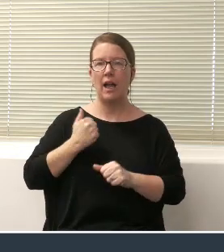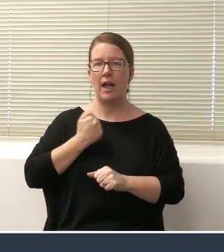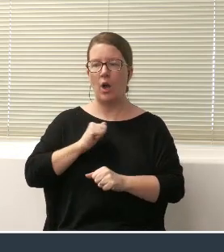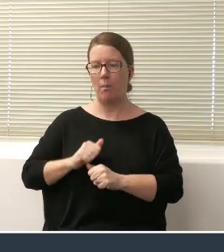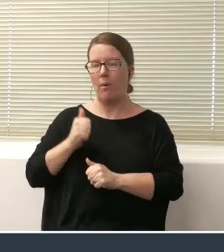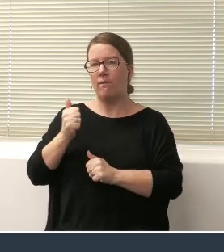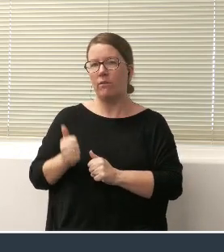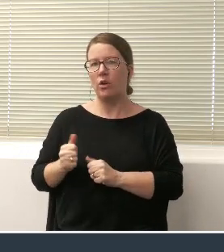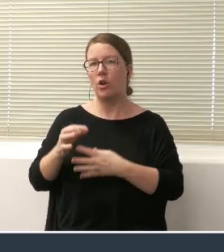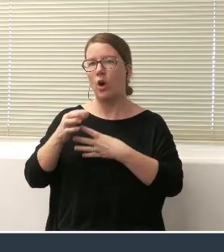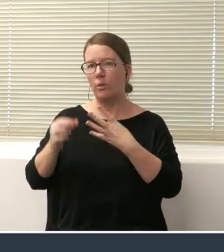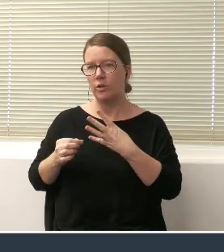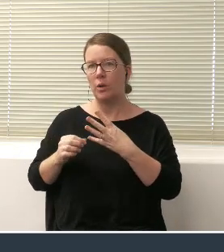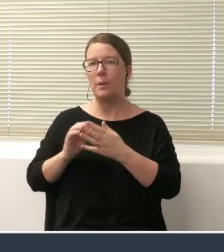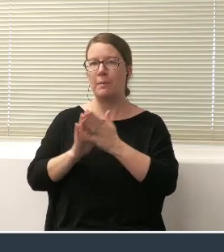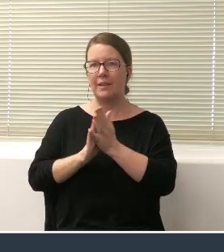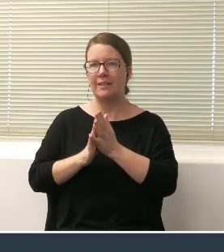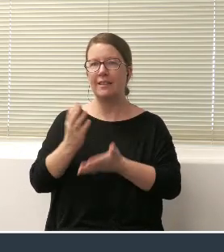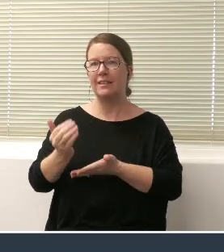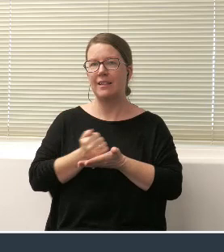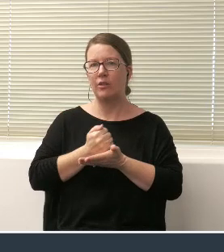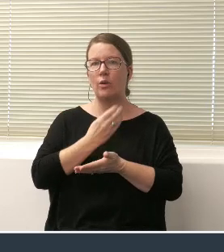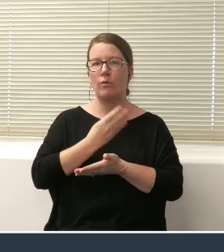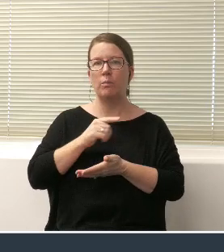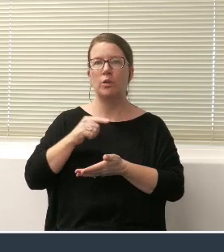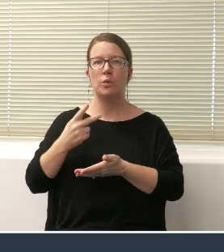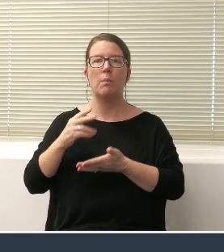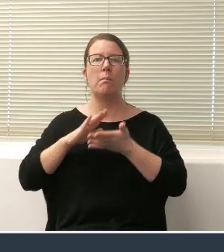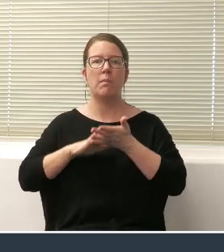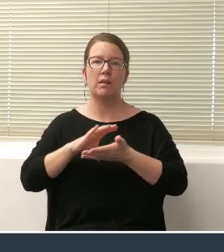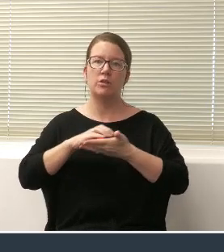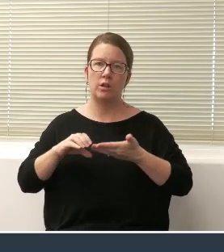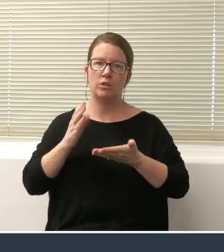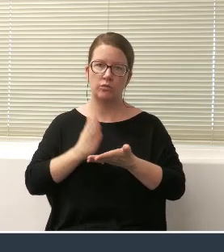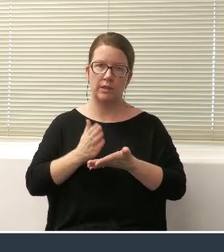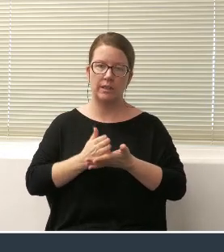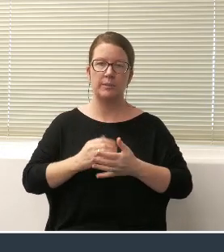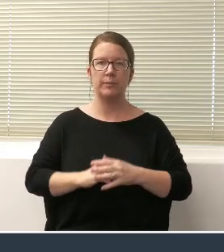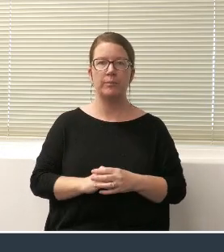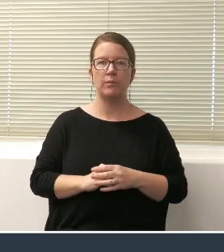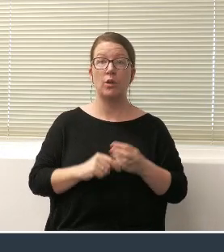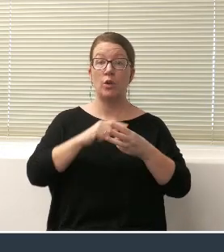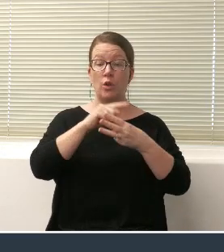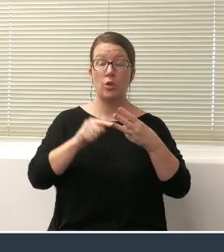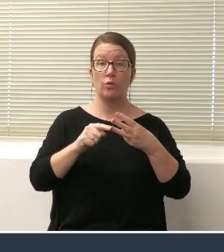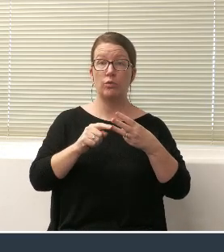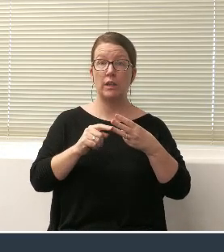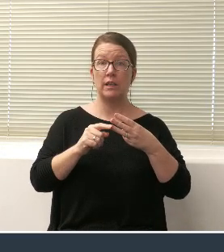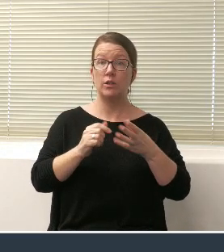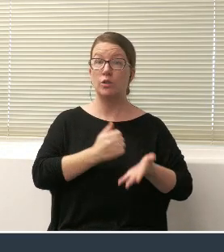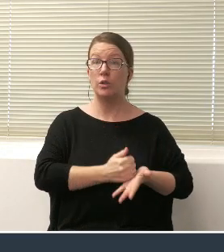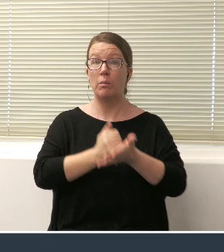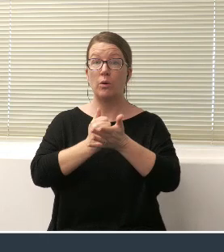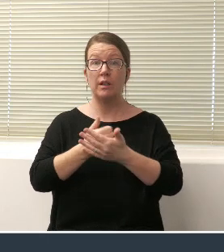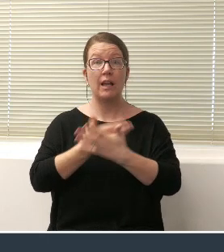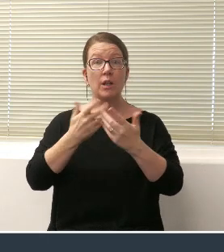preferred option and saving $4.2 million. Kia ora. Had 3 speaking in support. Is there anyone